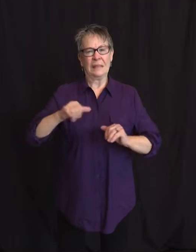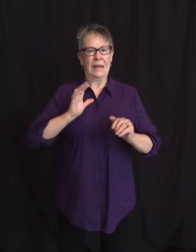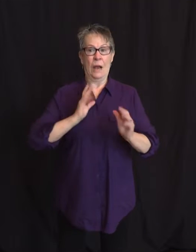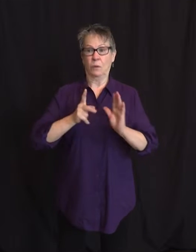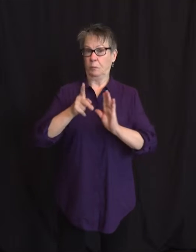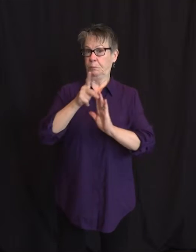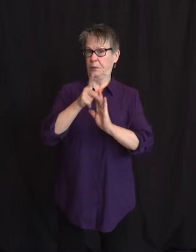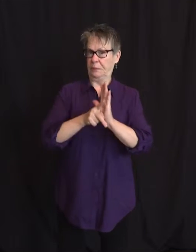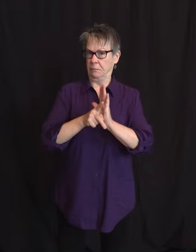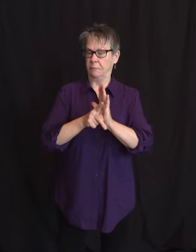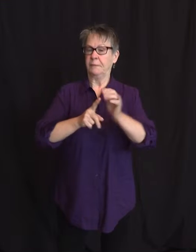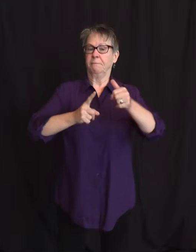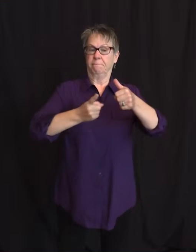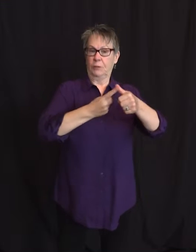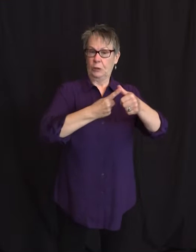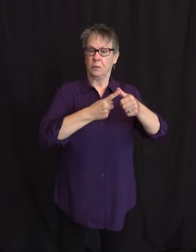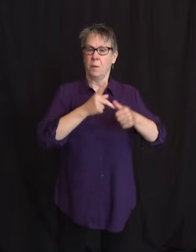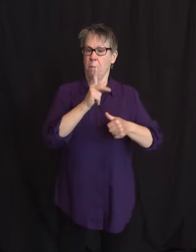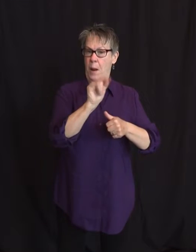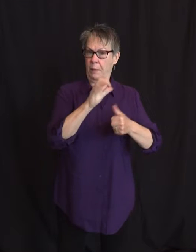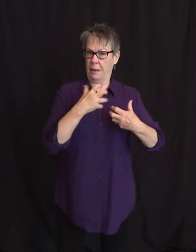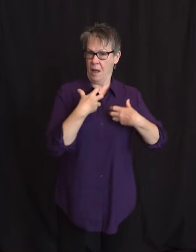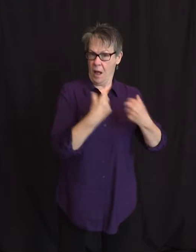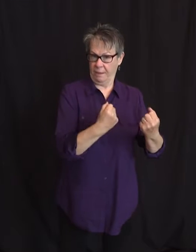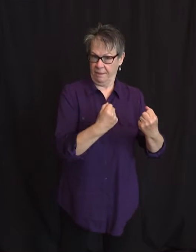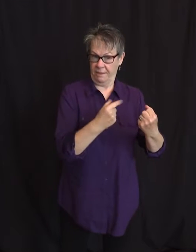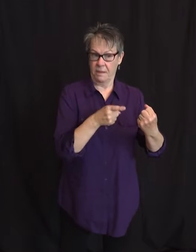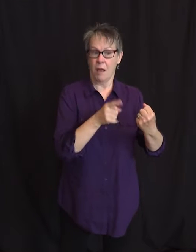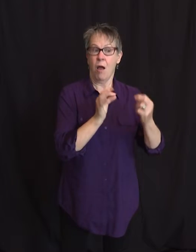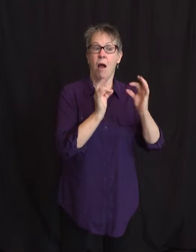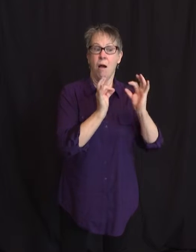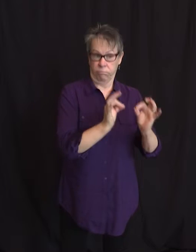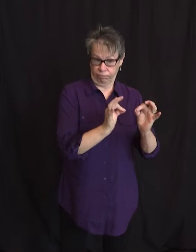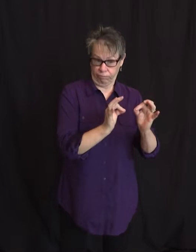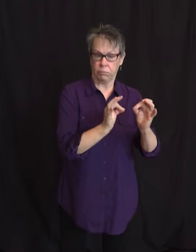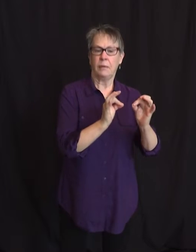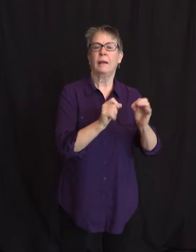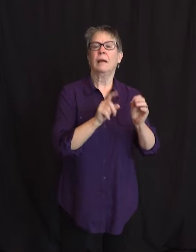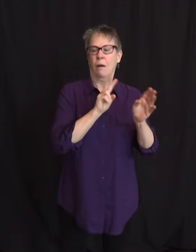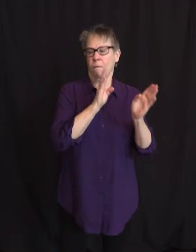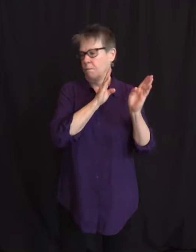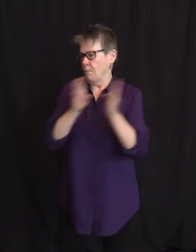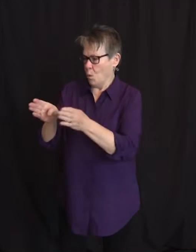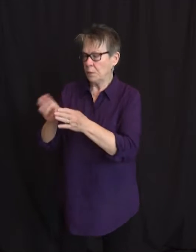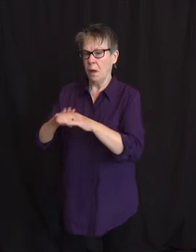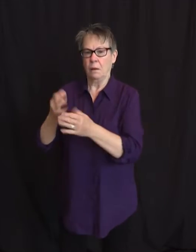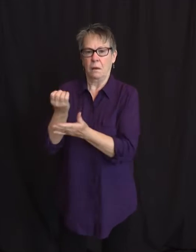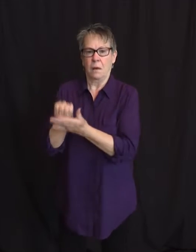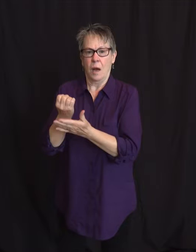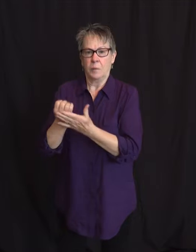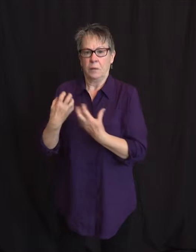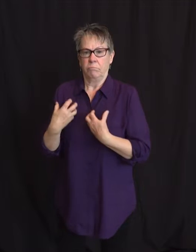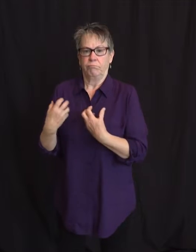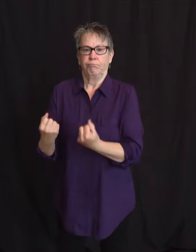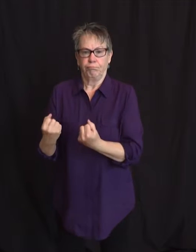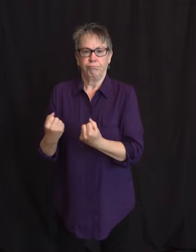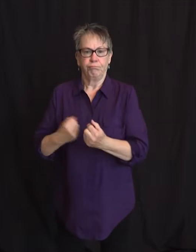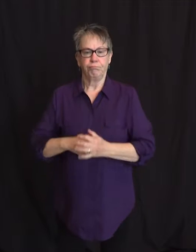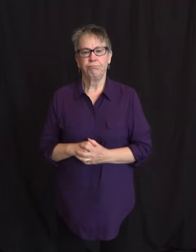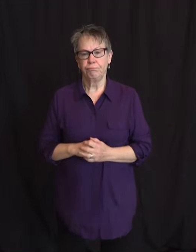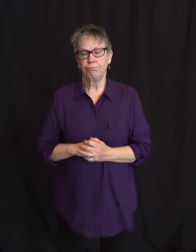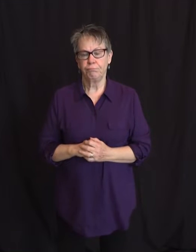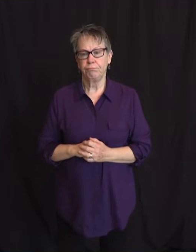economic health. We could put ourselves on the road back with a clear vision for moving forward and guided